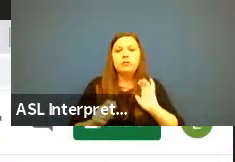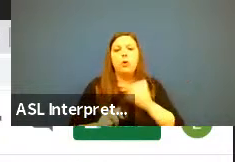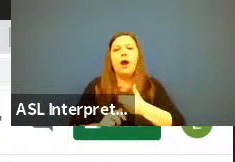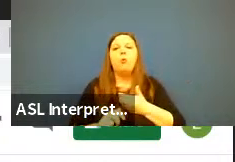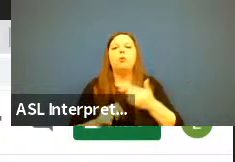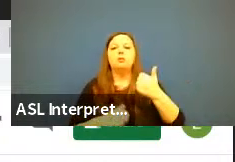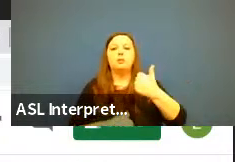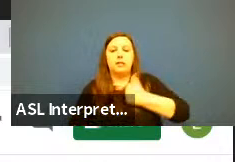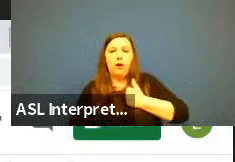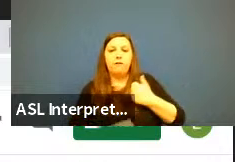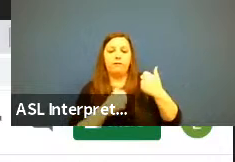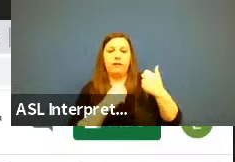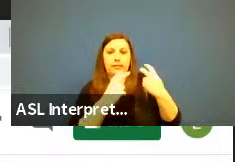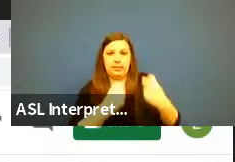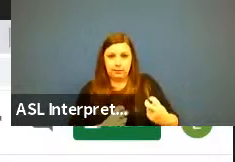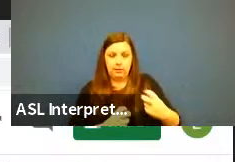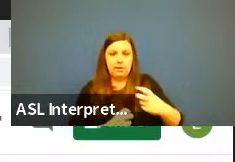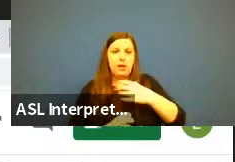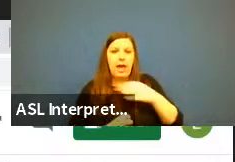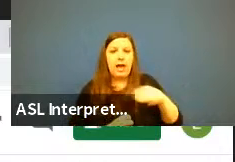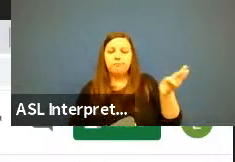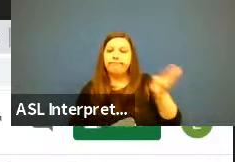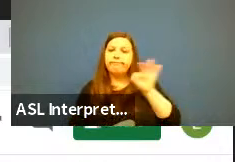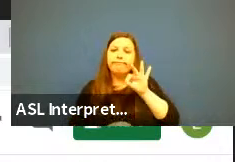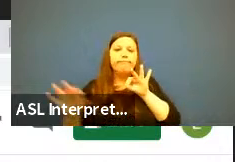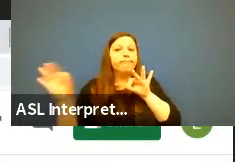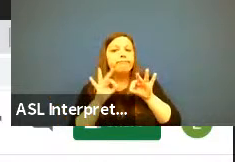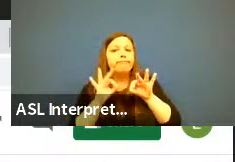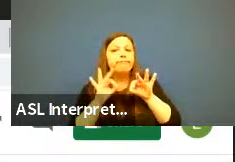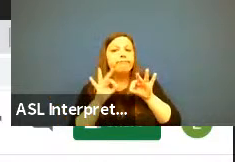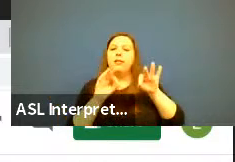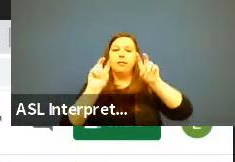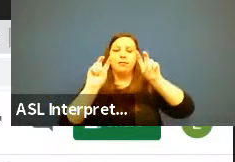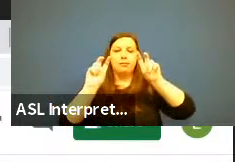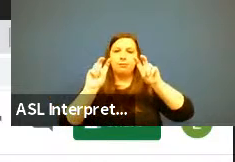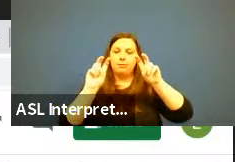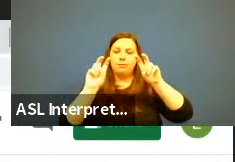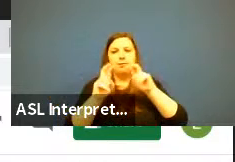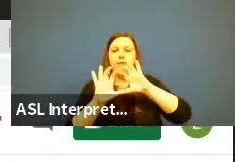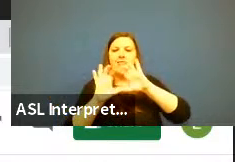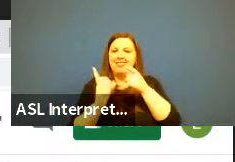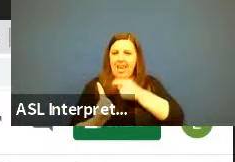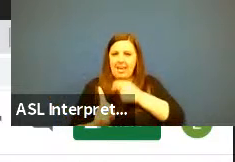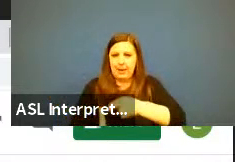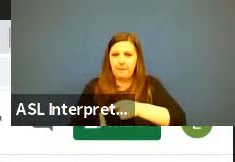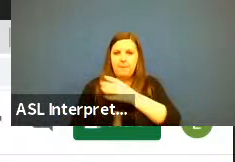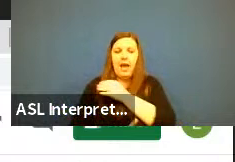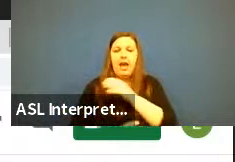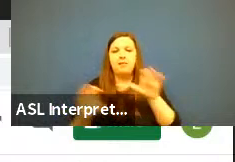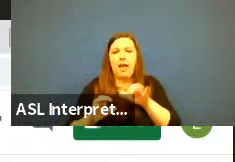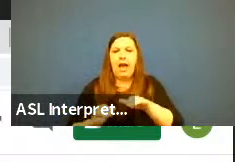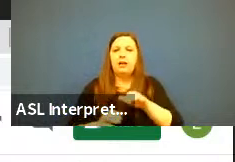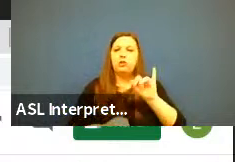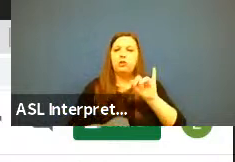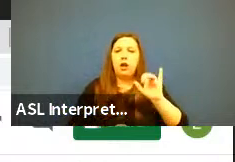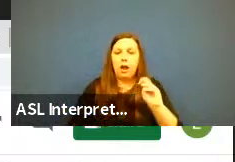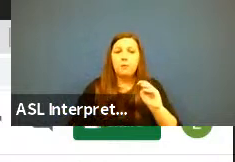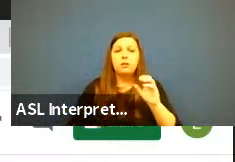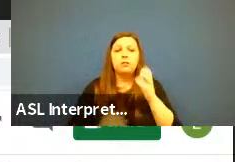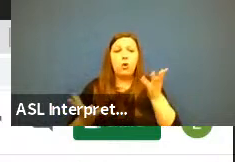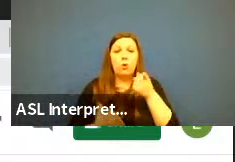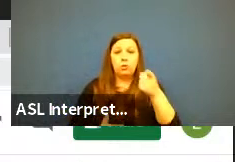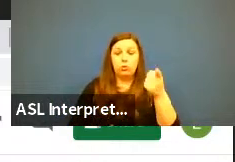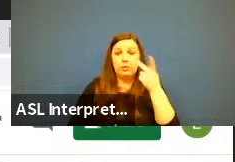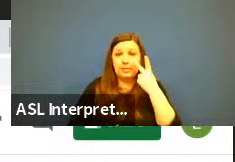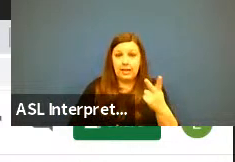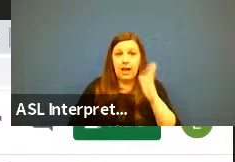self-assessment and just pulling out the themes as well as the action items. And so what you see, let's see, I'll